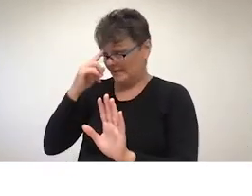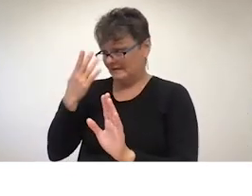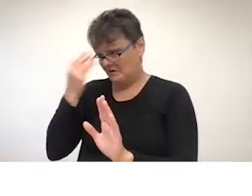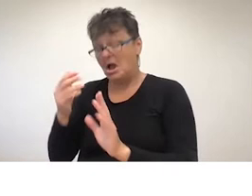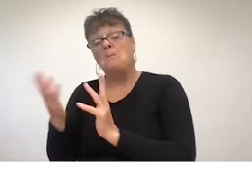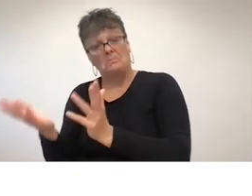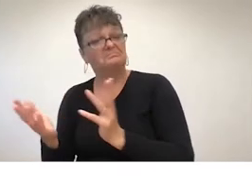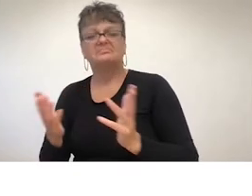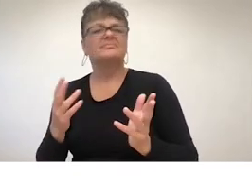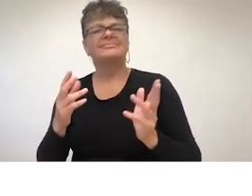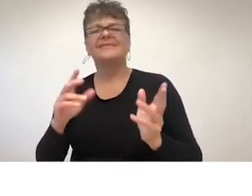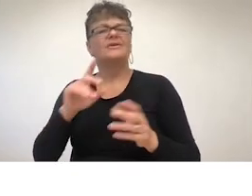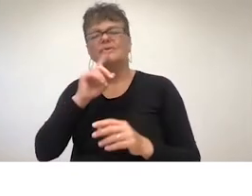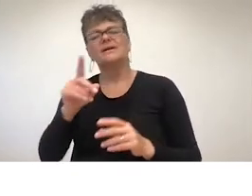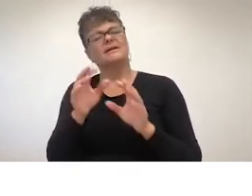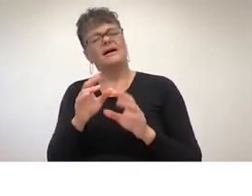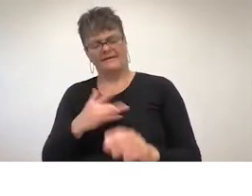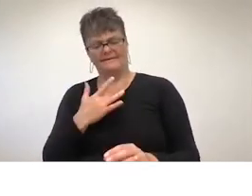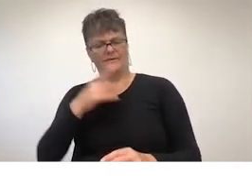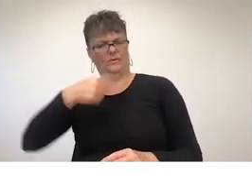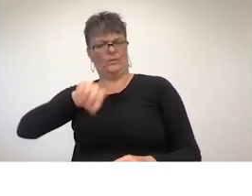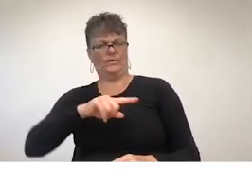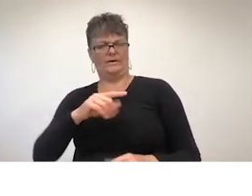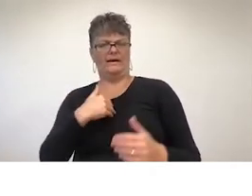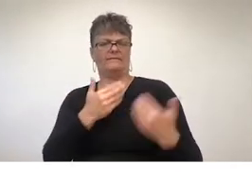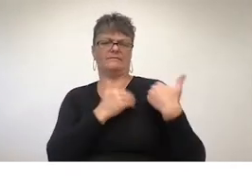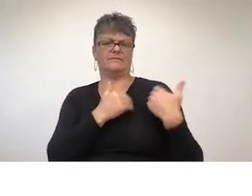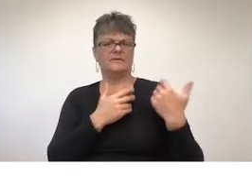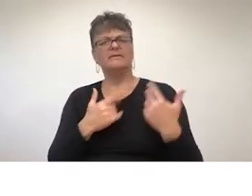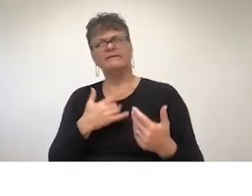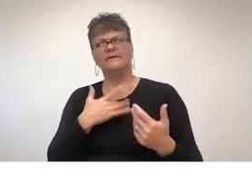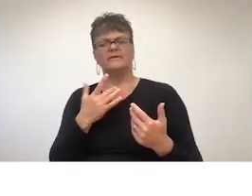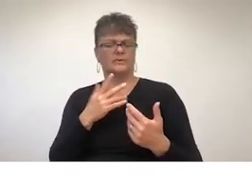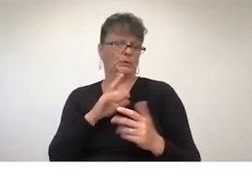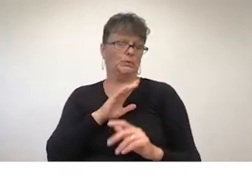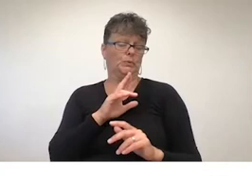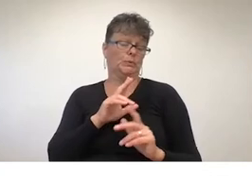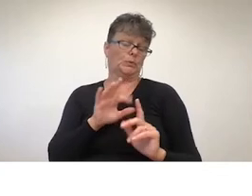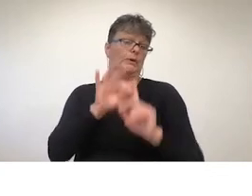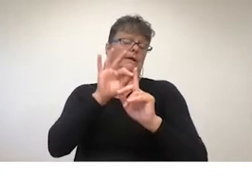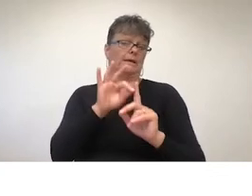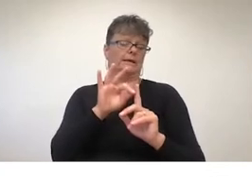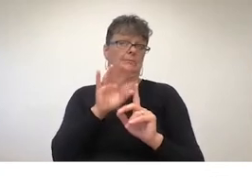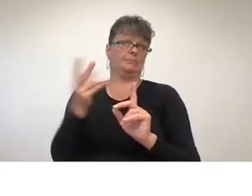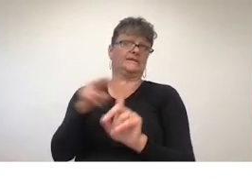be together, whether it's in person or online. And so that's why I loved the theme of